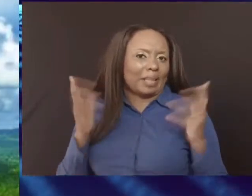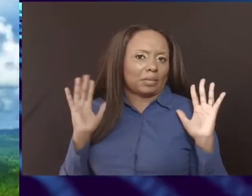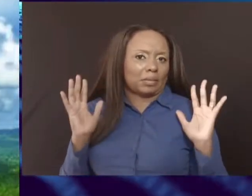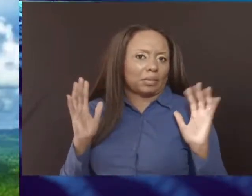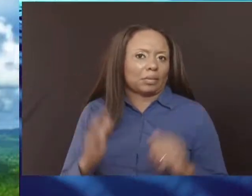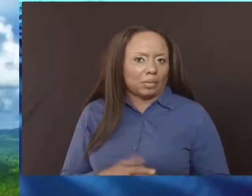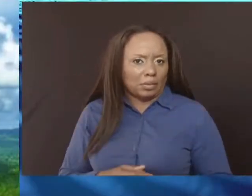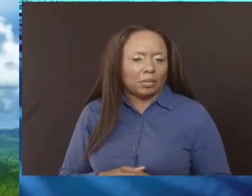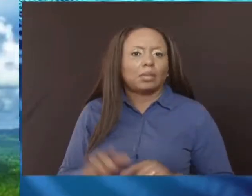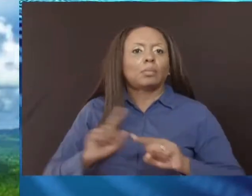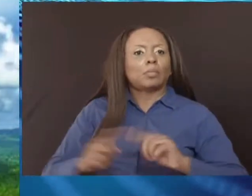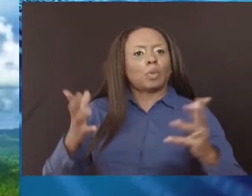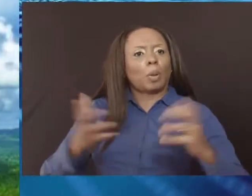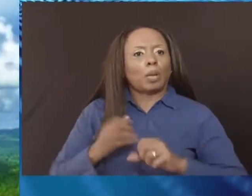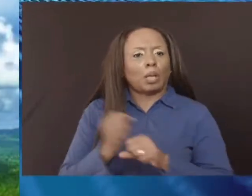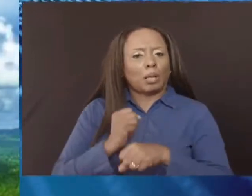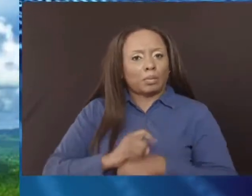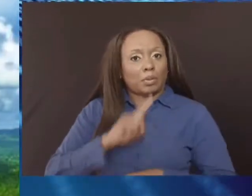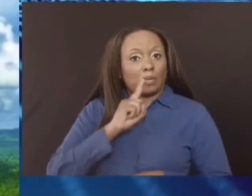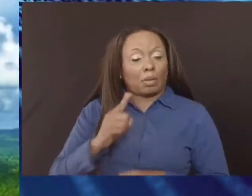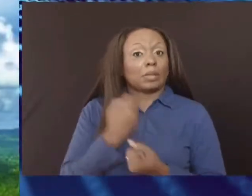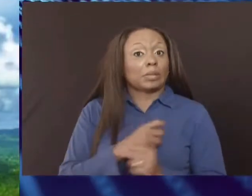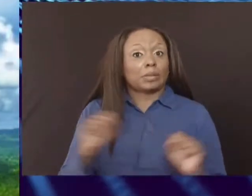the de-escalation of